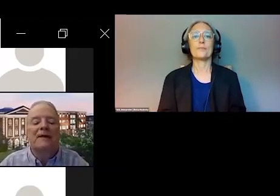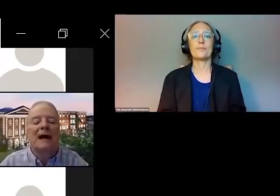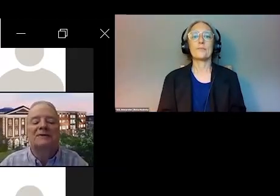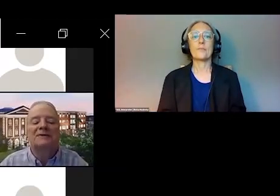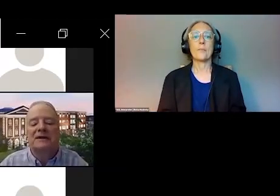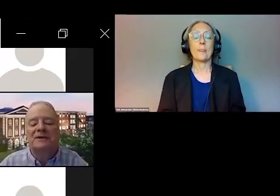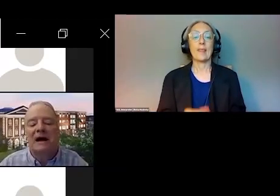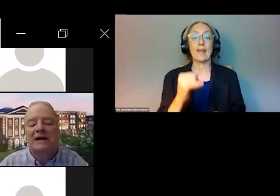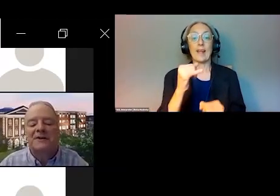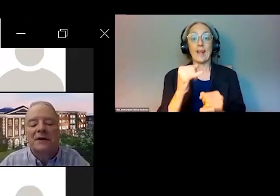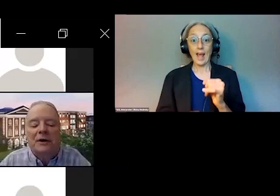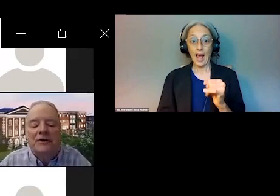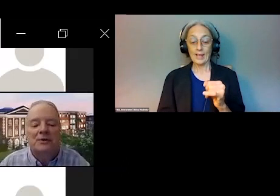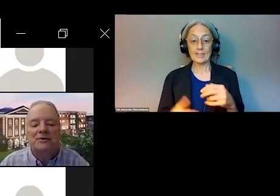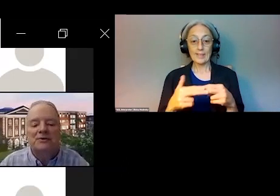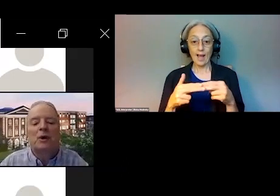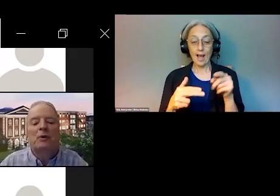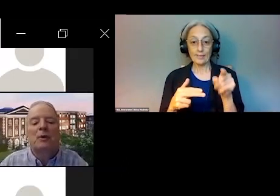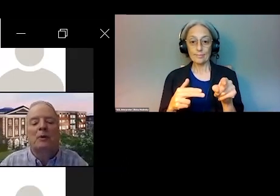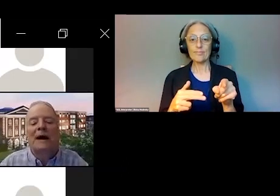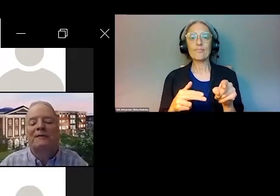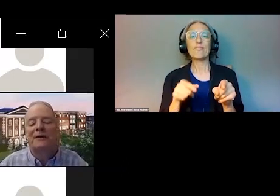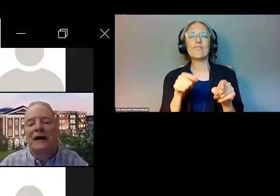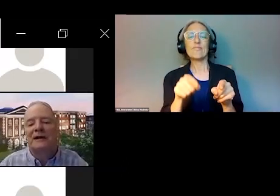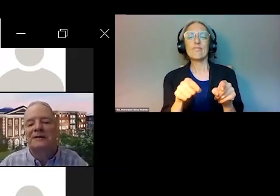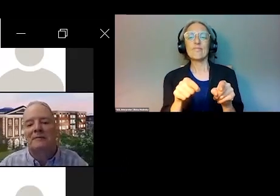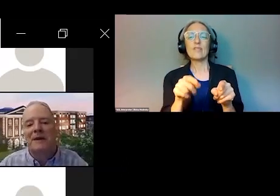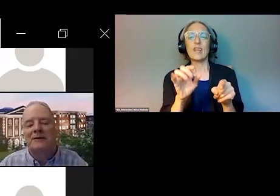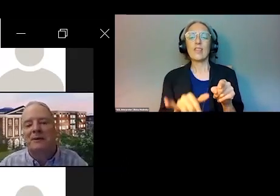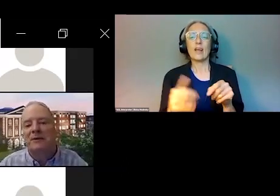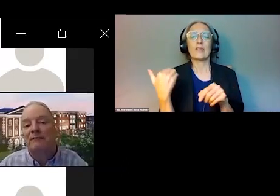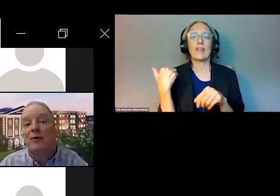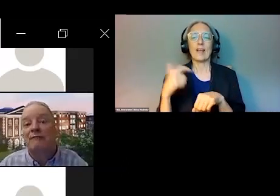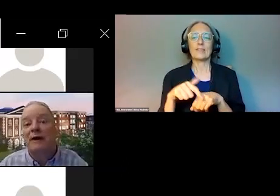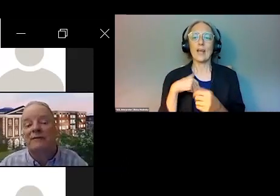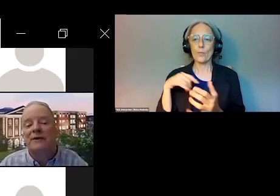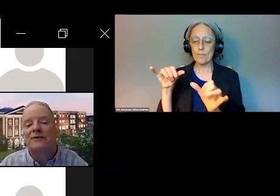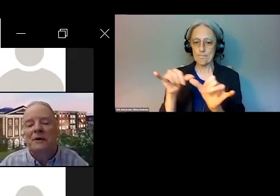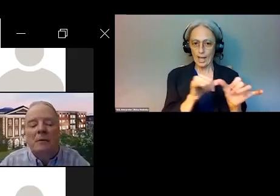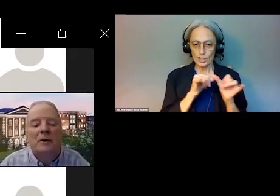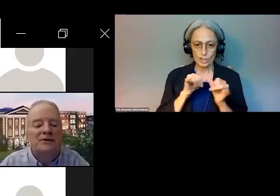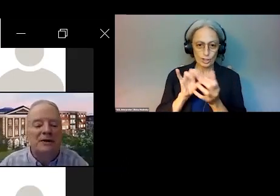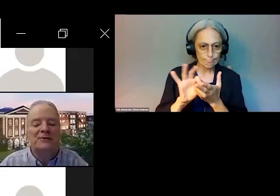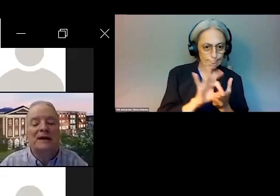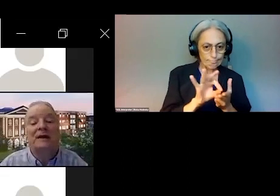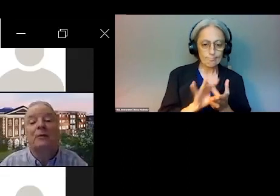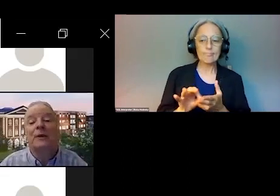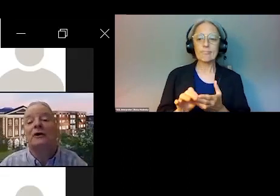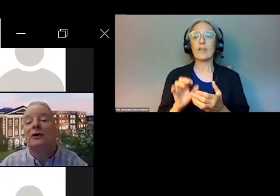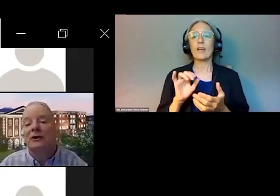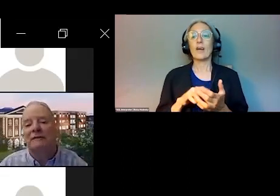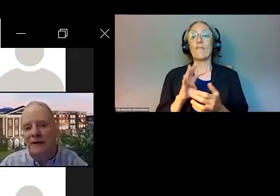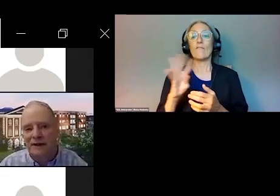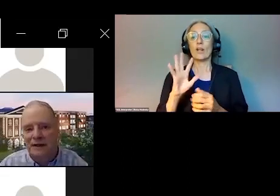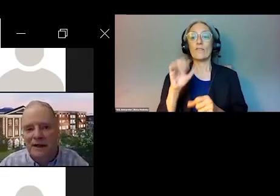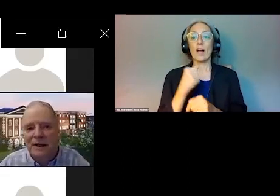And then the last of these slides shows where we were at the last time of measurement with 45 years post-injury data. We